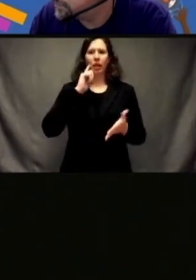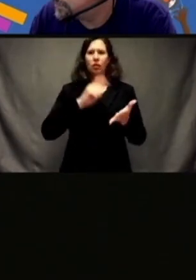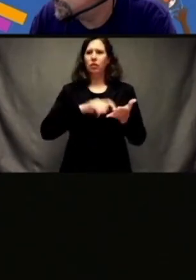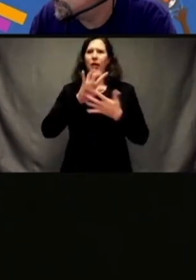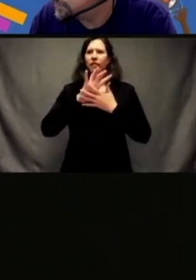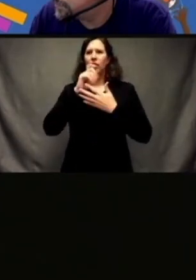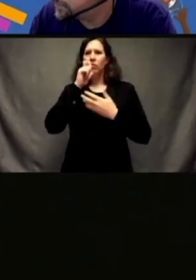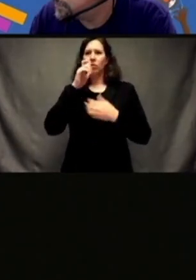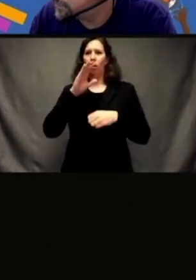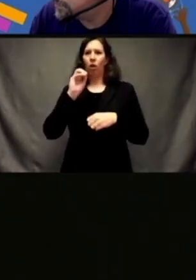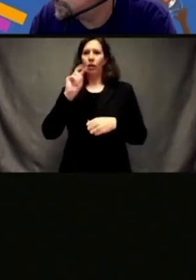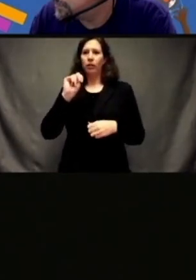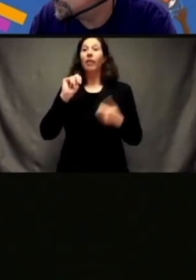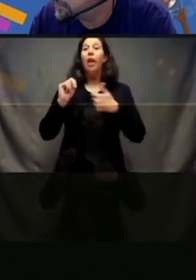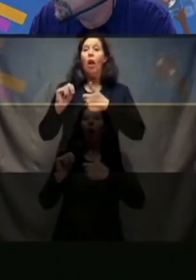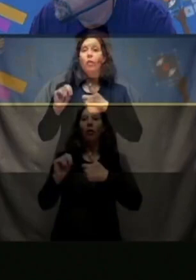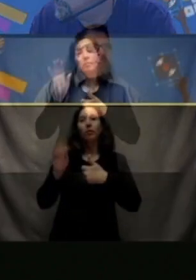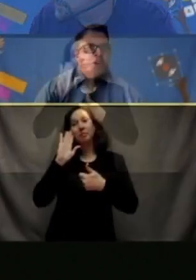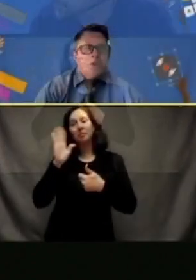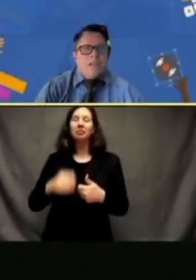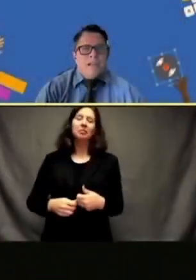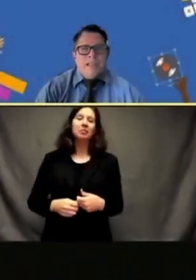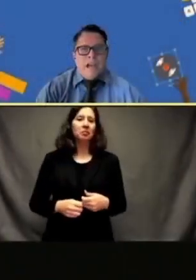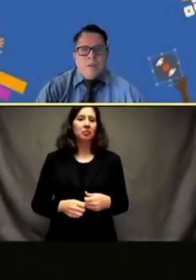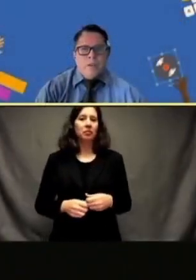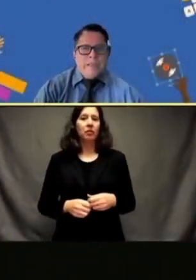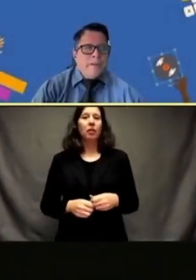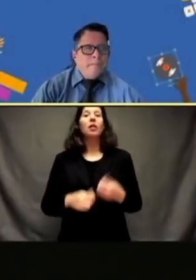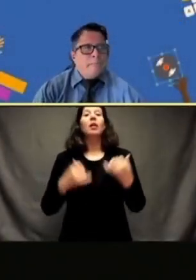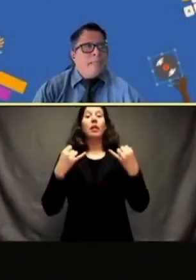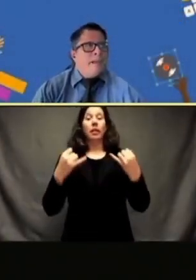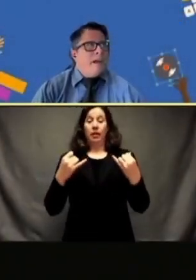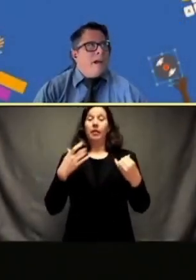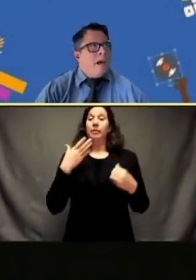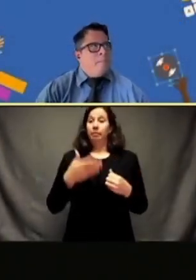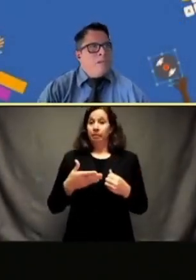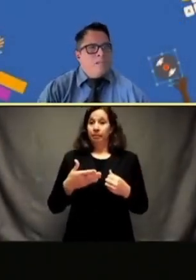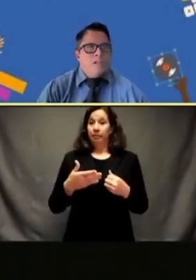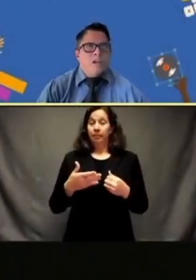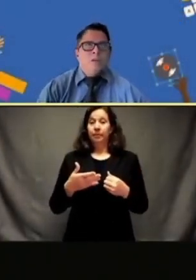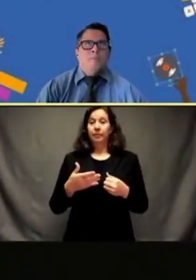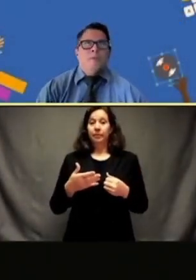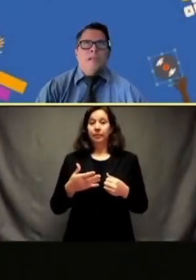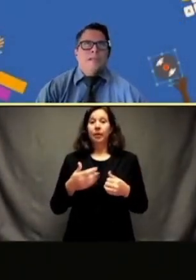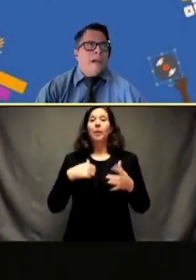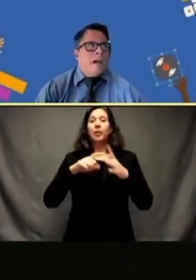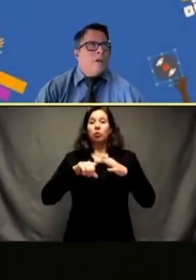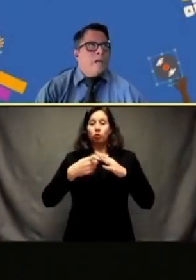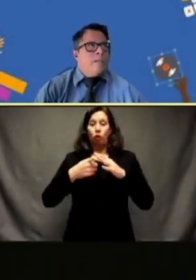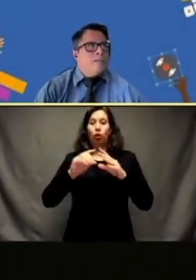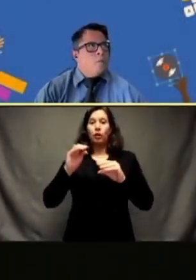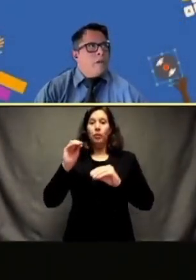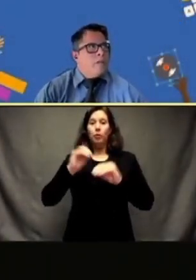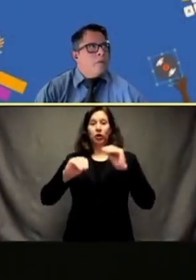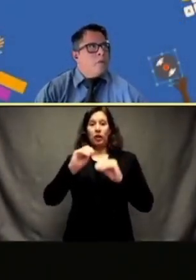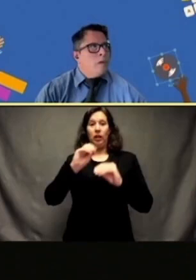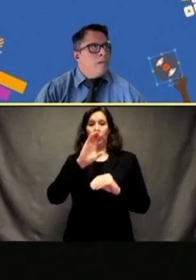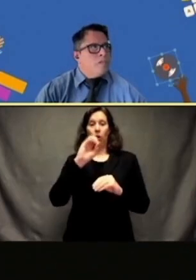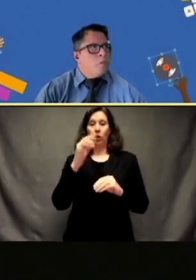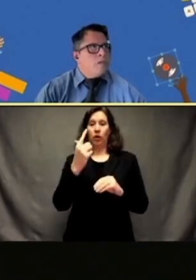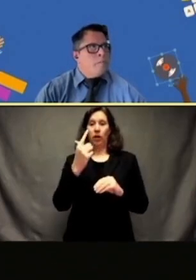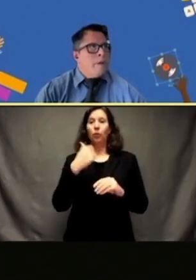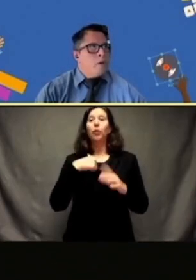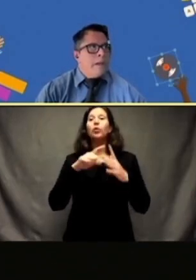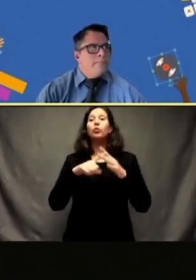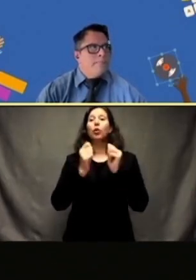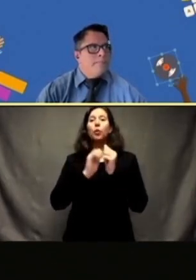on. Yeah, there we go. Okay, so now that we're there, I'm going to start putting this code in. So we're going to start